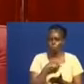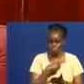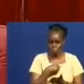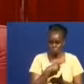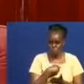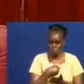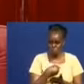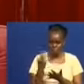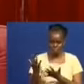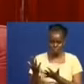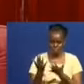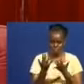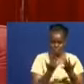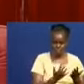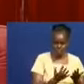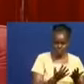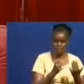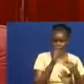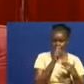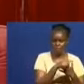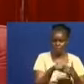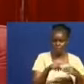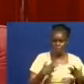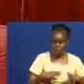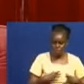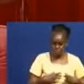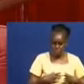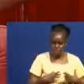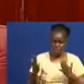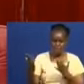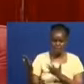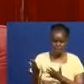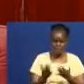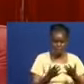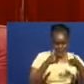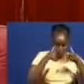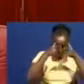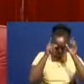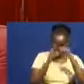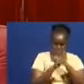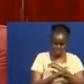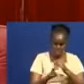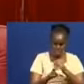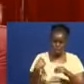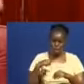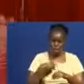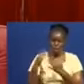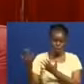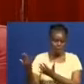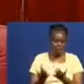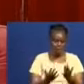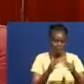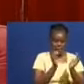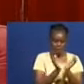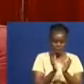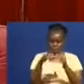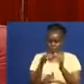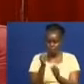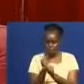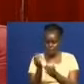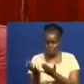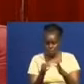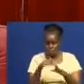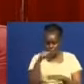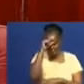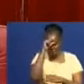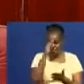ones who carry militias. We are the ones who go and carry cattle rustlers. We are the ones who have got companies that are doing business